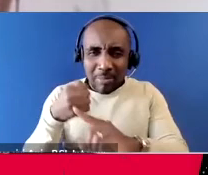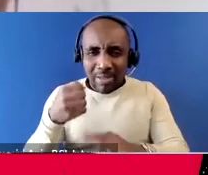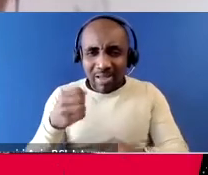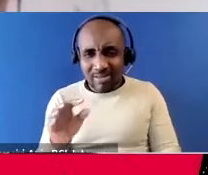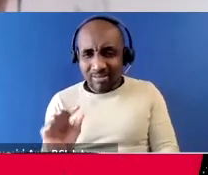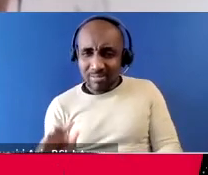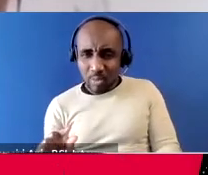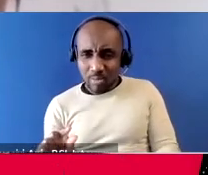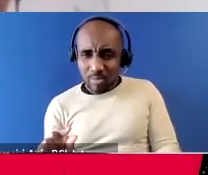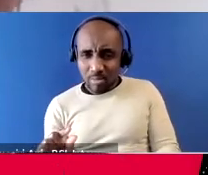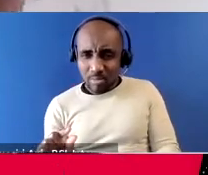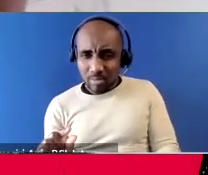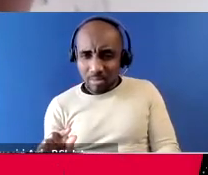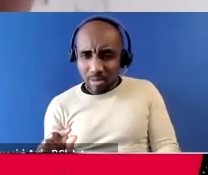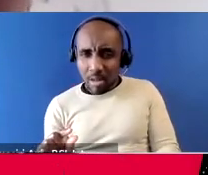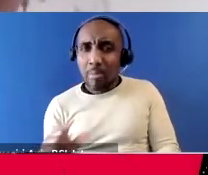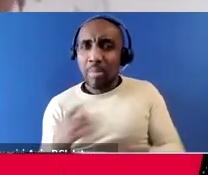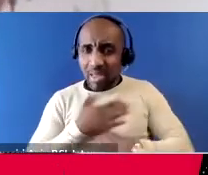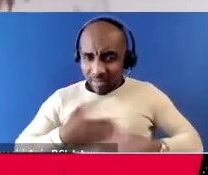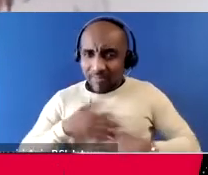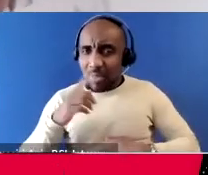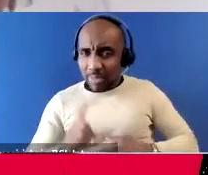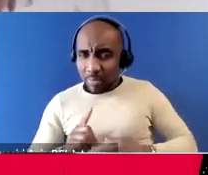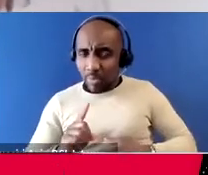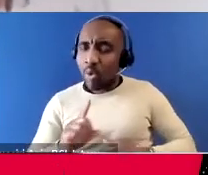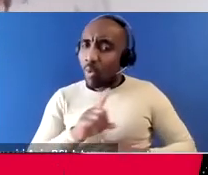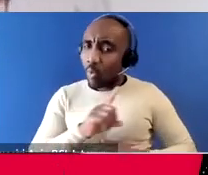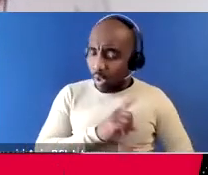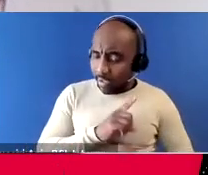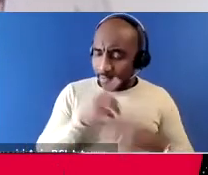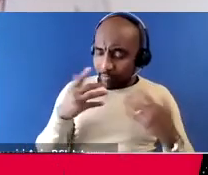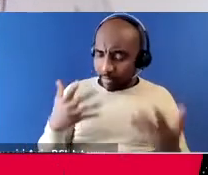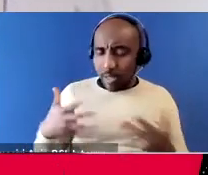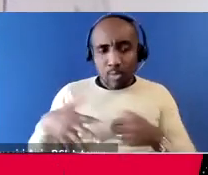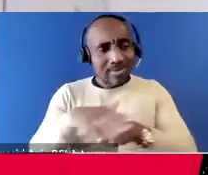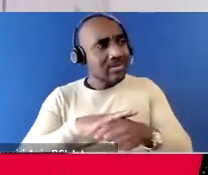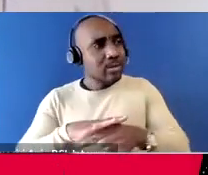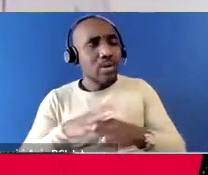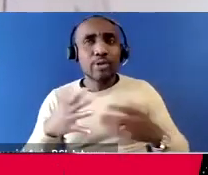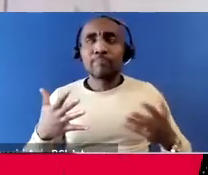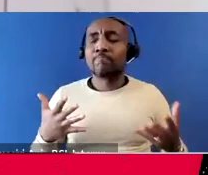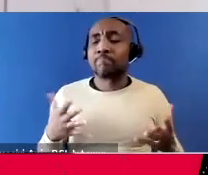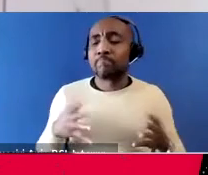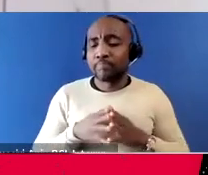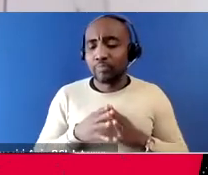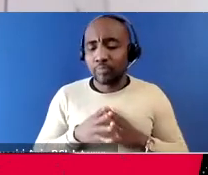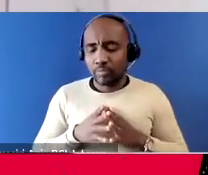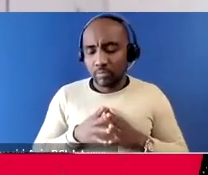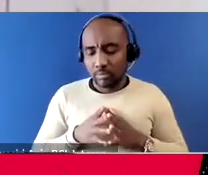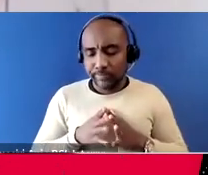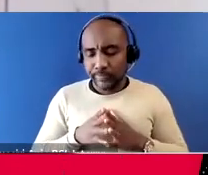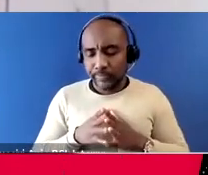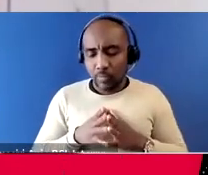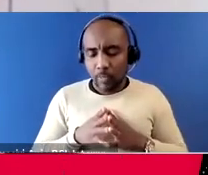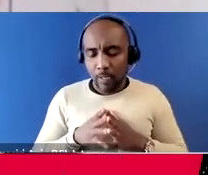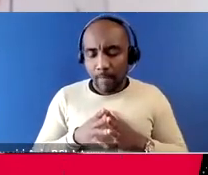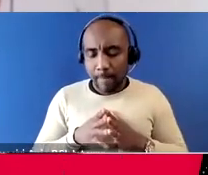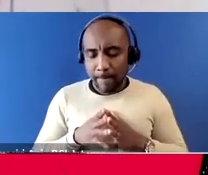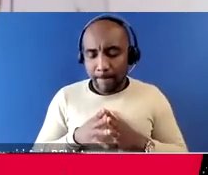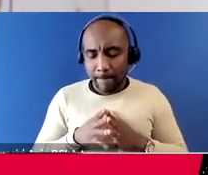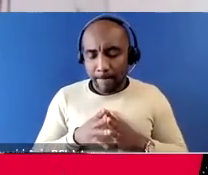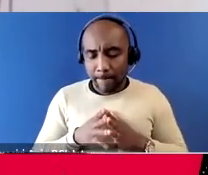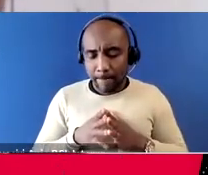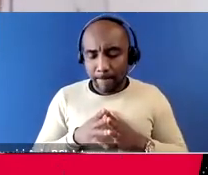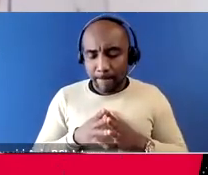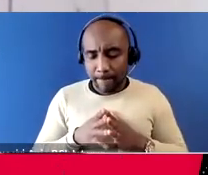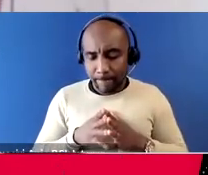where the government and the industry are able to make these claims that, well, if we want to support British manufacturing, if we want to support skilled